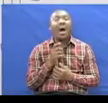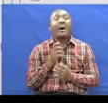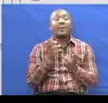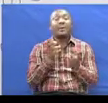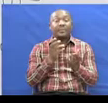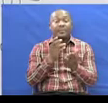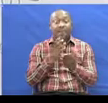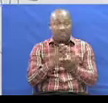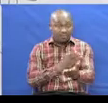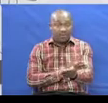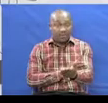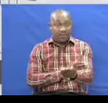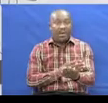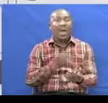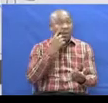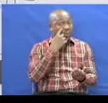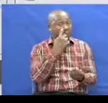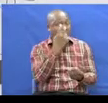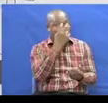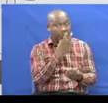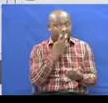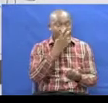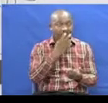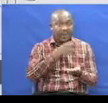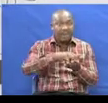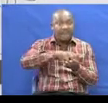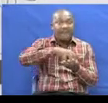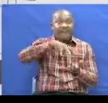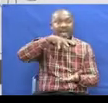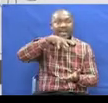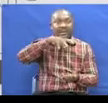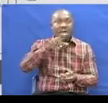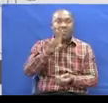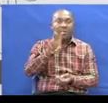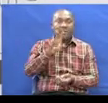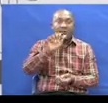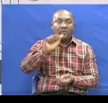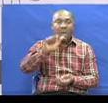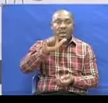is variable isolated? Is variable